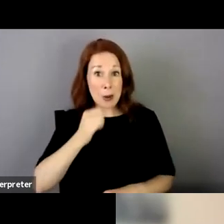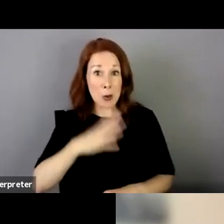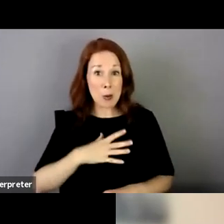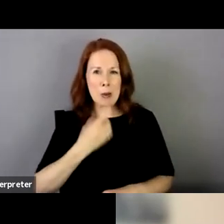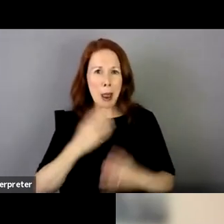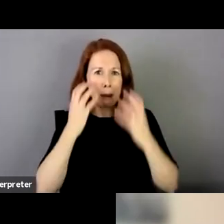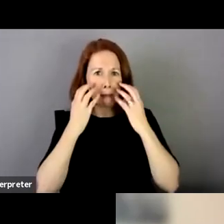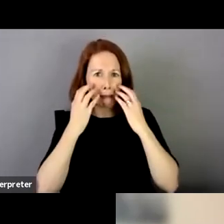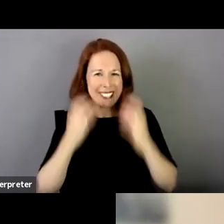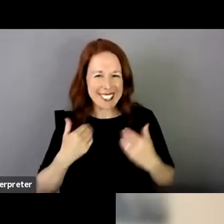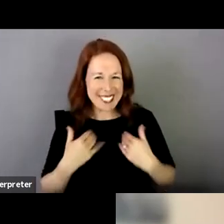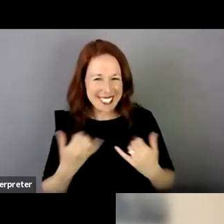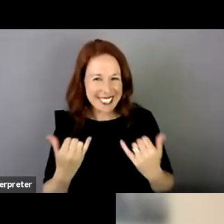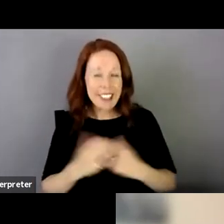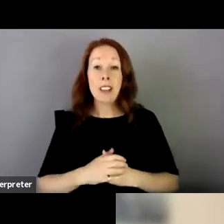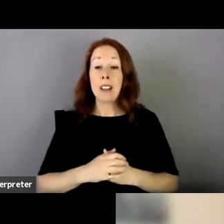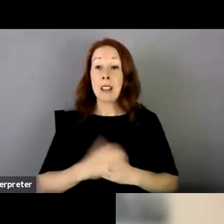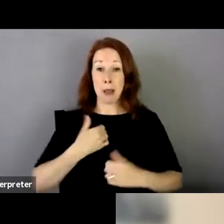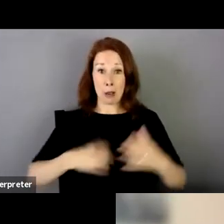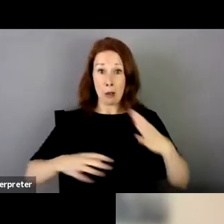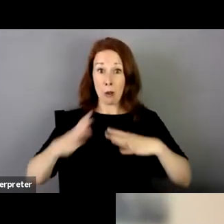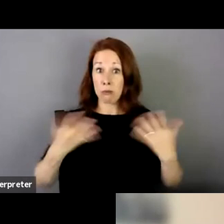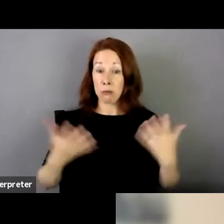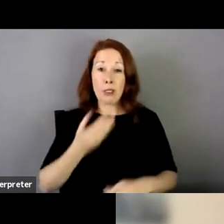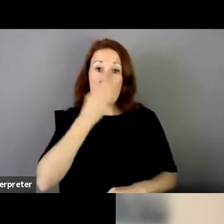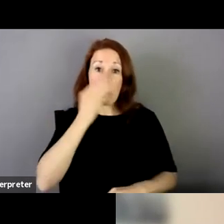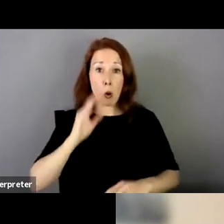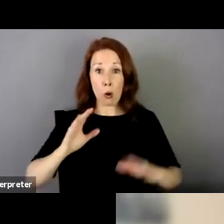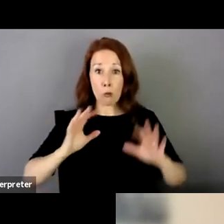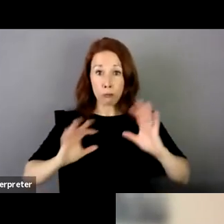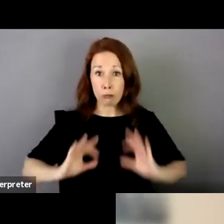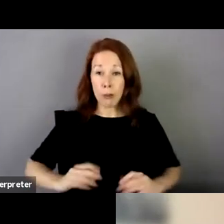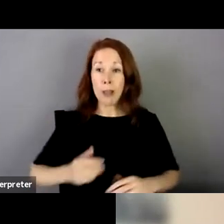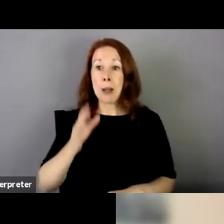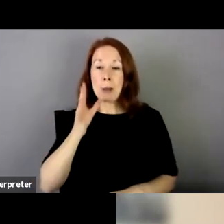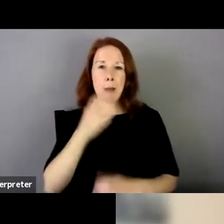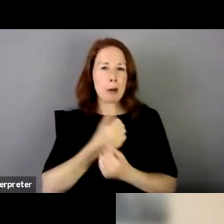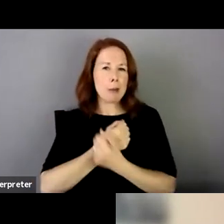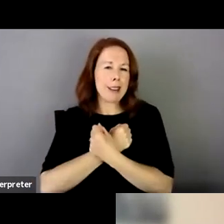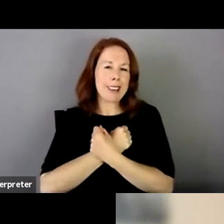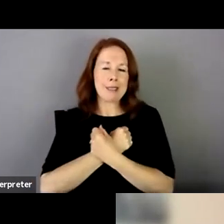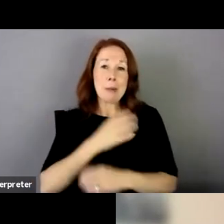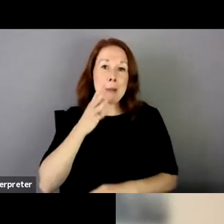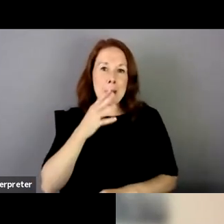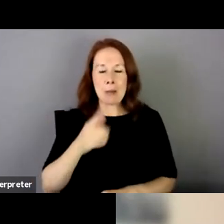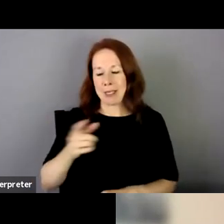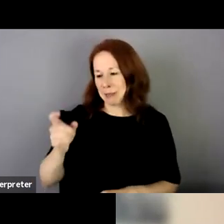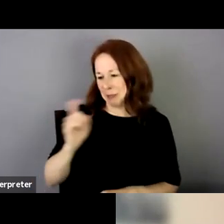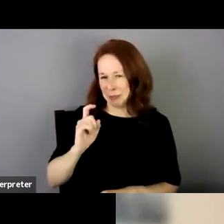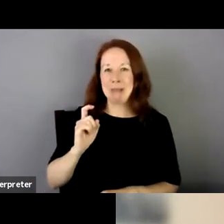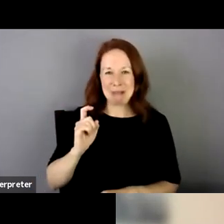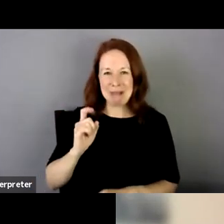cheeks, and I am currently wearing a floral blouse my mother lovely of her to gift it to